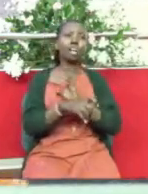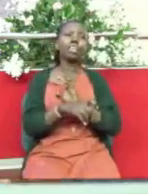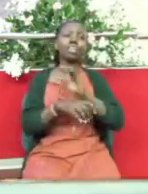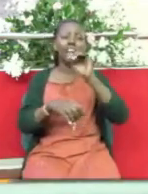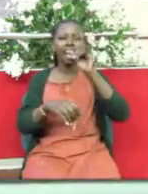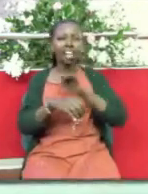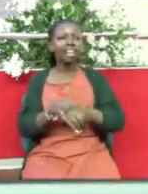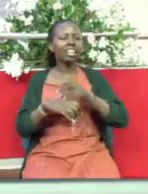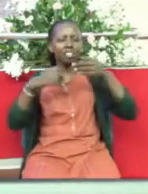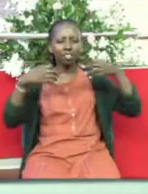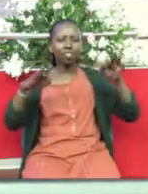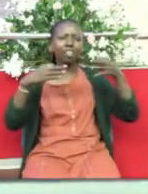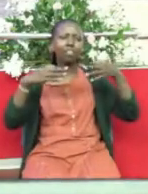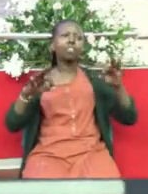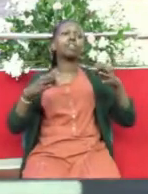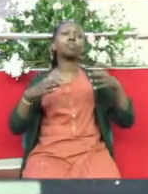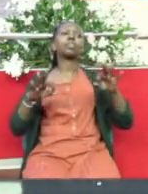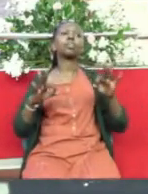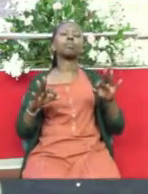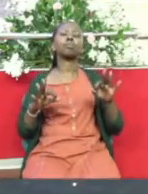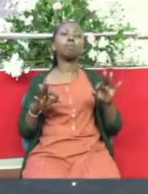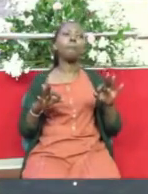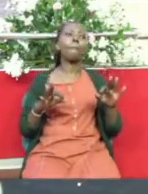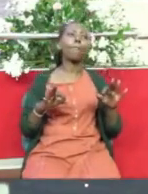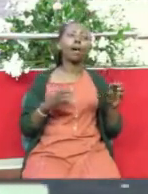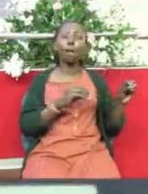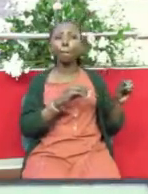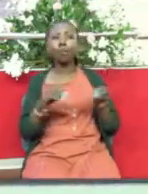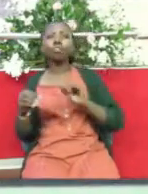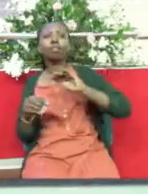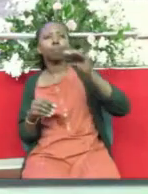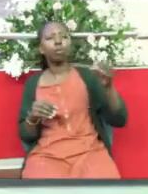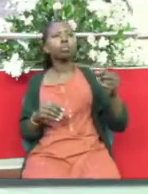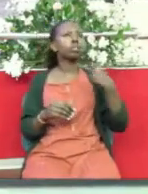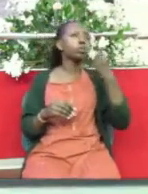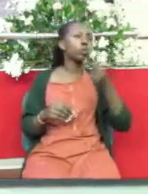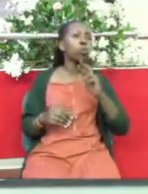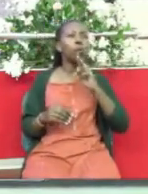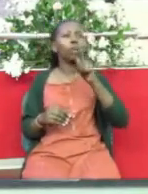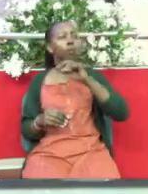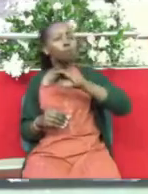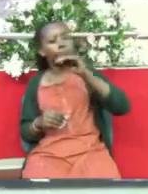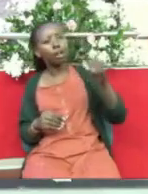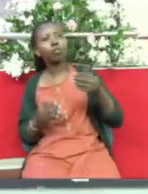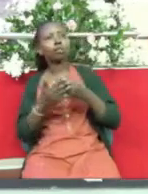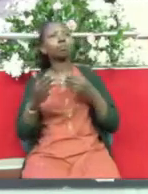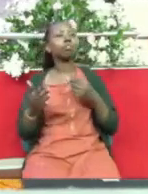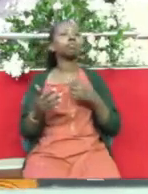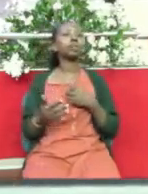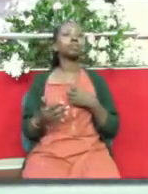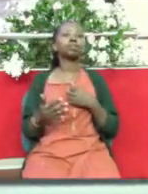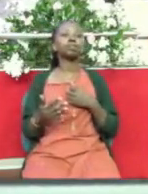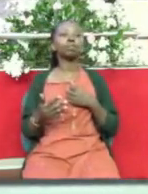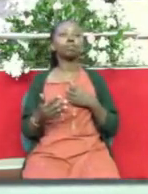Lord given them a release. Who are you, mountain? Who are you, mountain, that has been standing before me? Don't